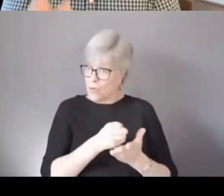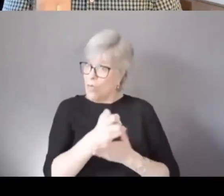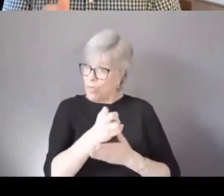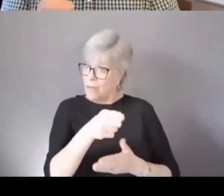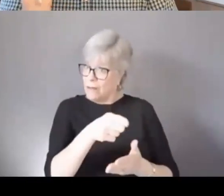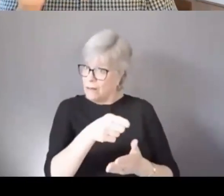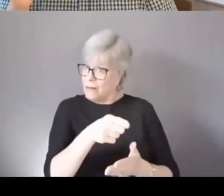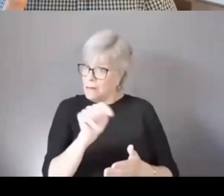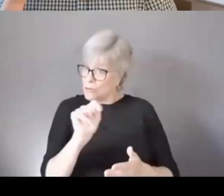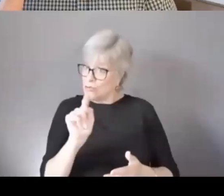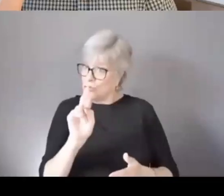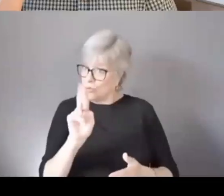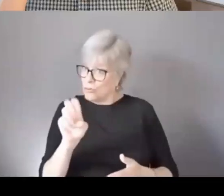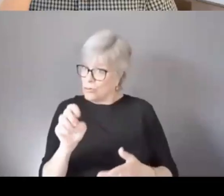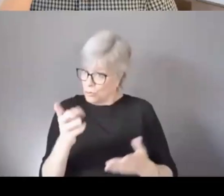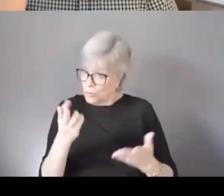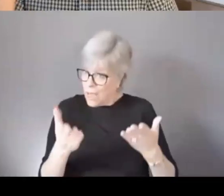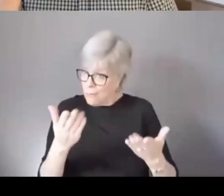also realize that that thought